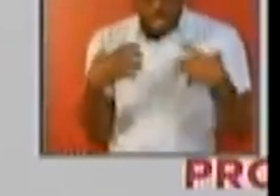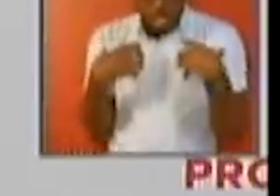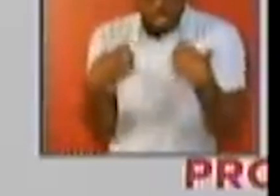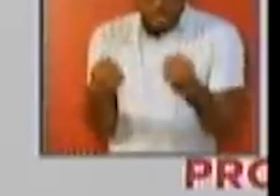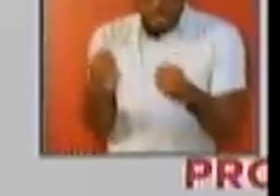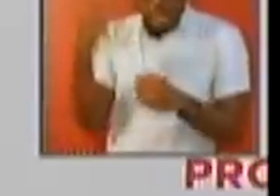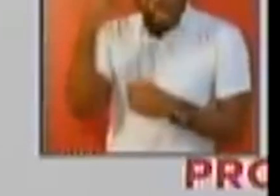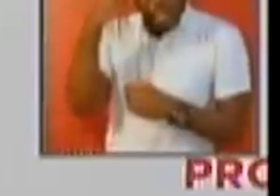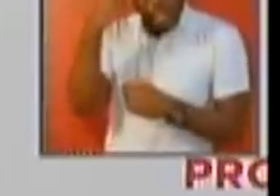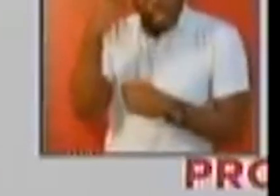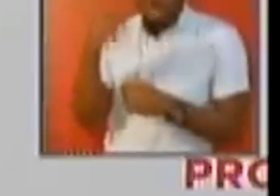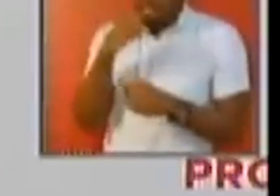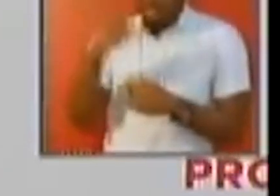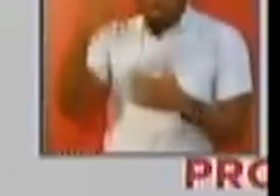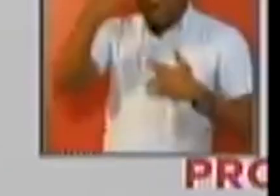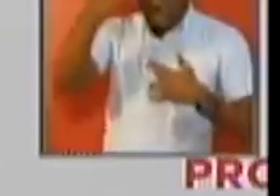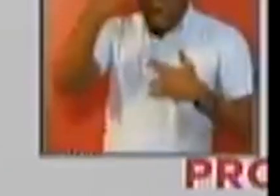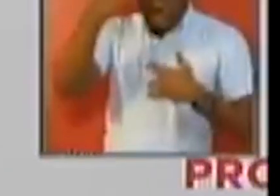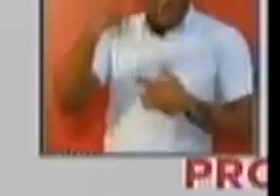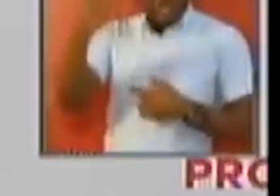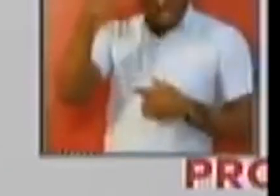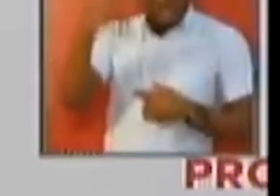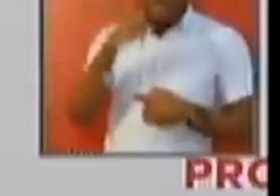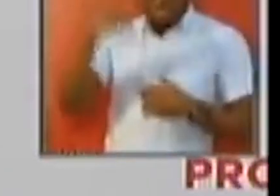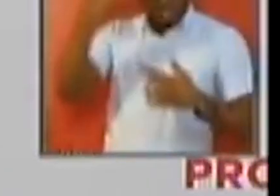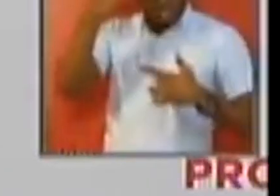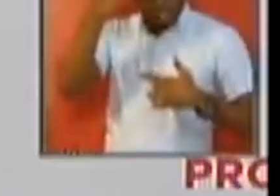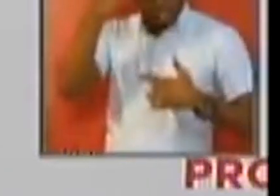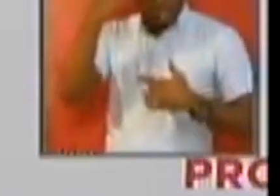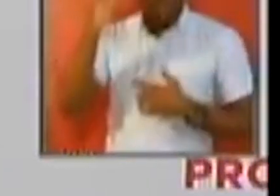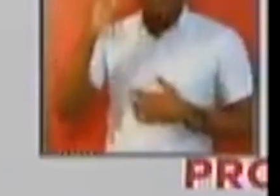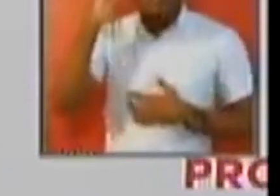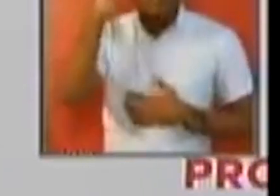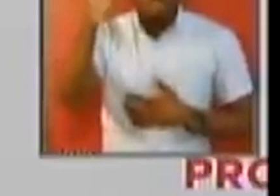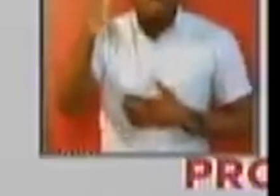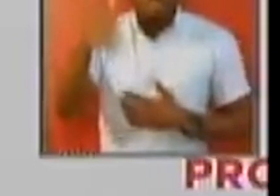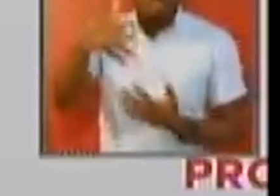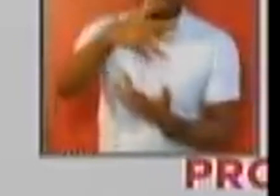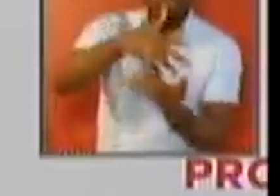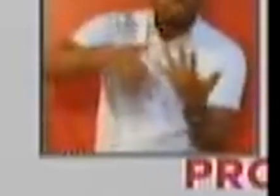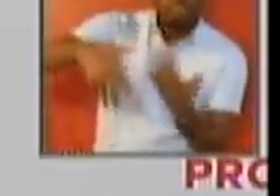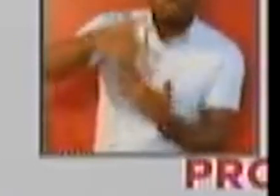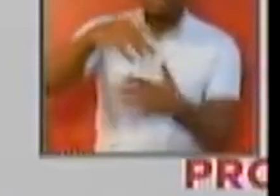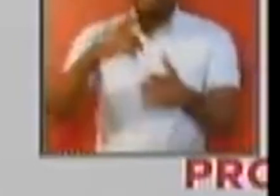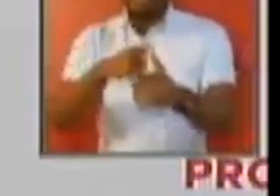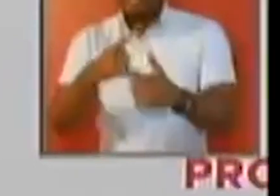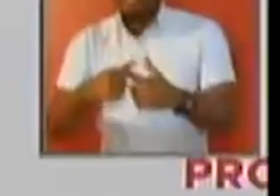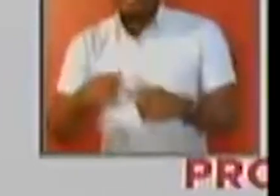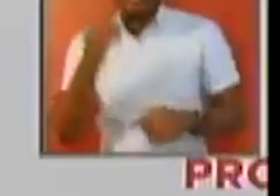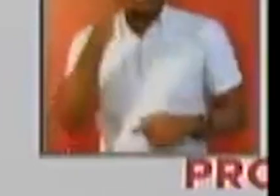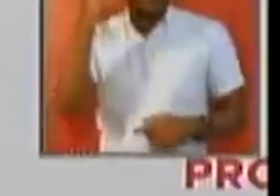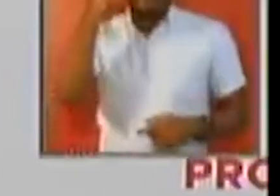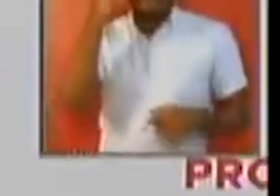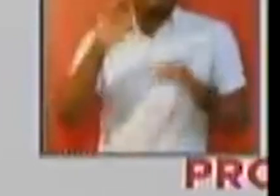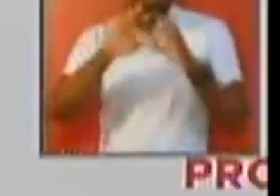have pre-existing medical conditions, you will be exposed and expose your close family members and friends who